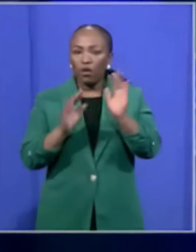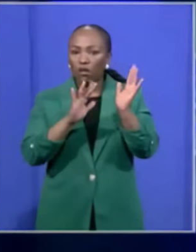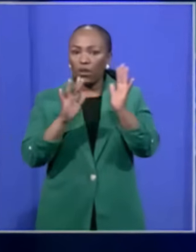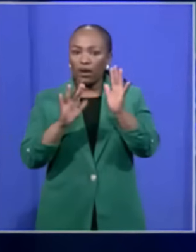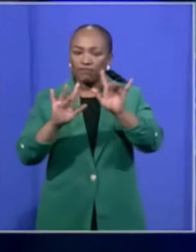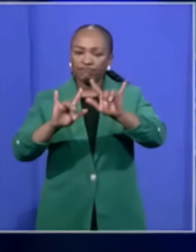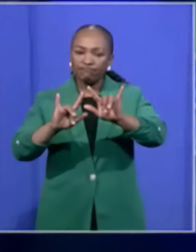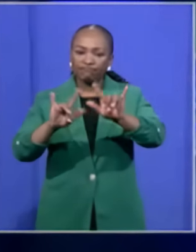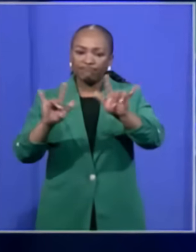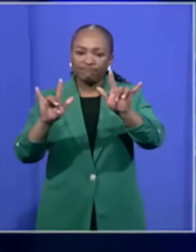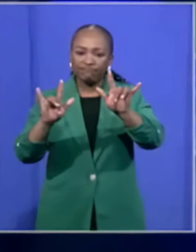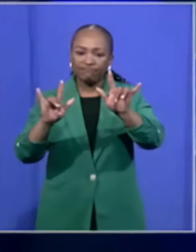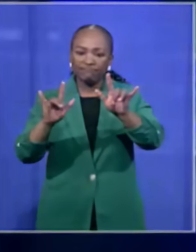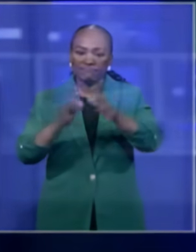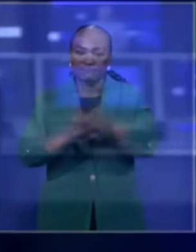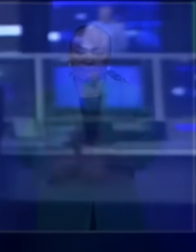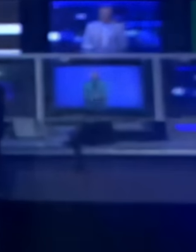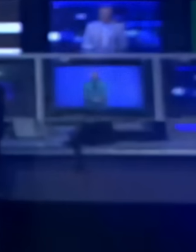ke utaba.